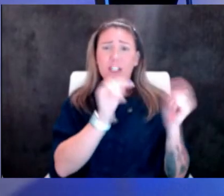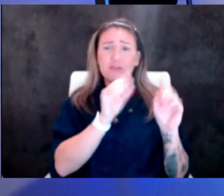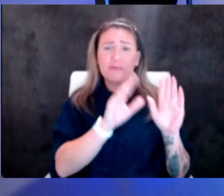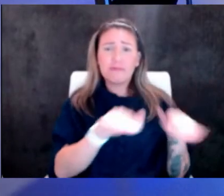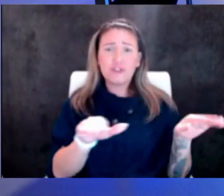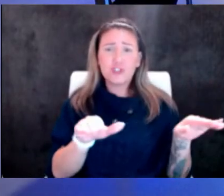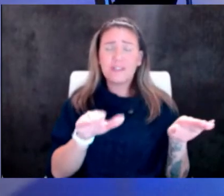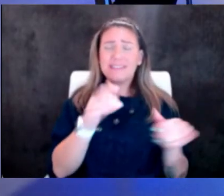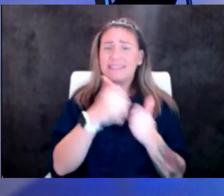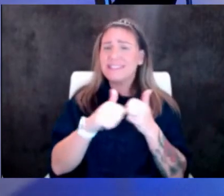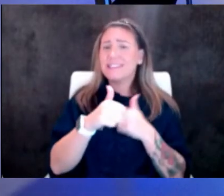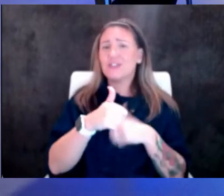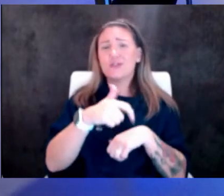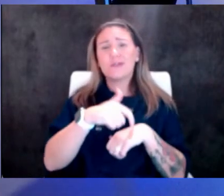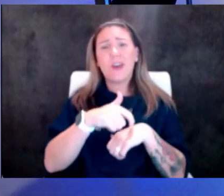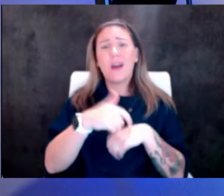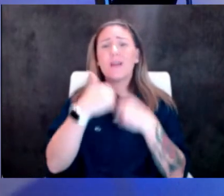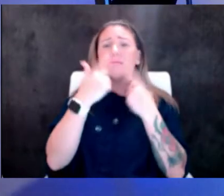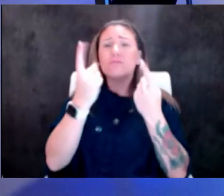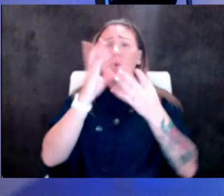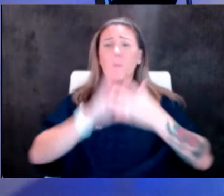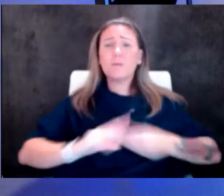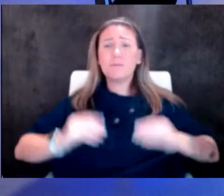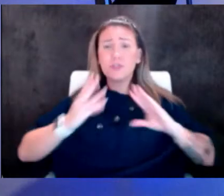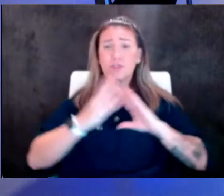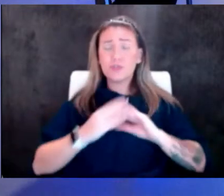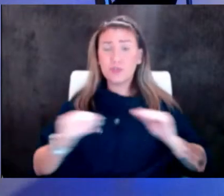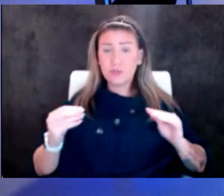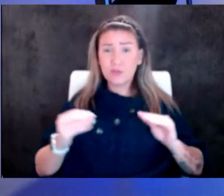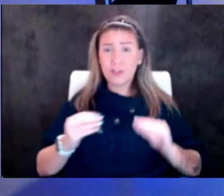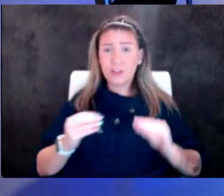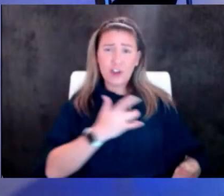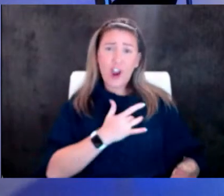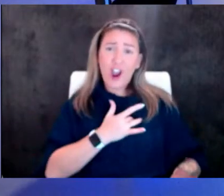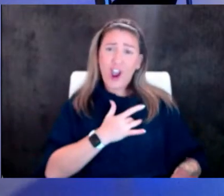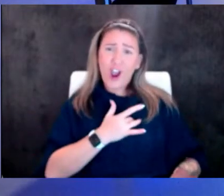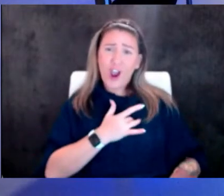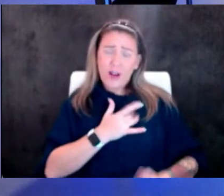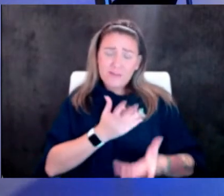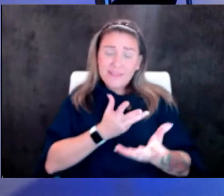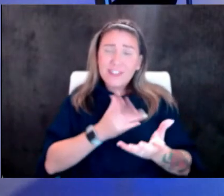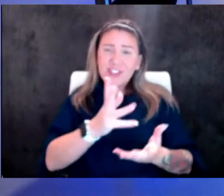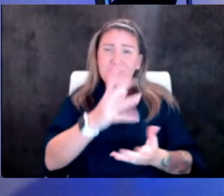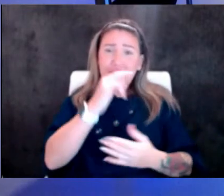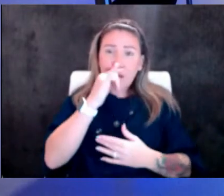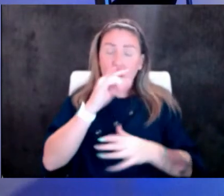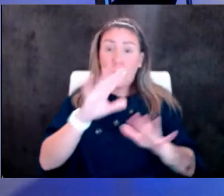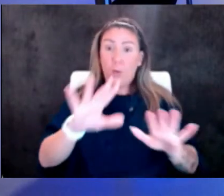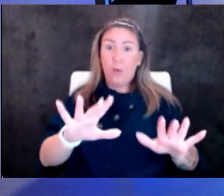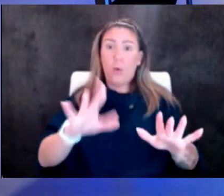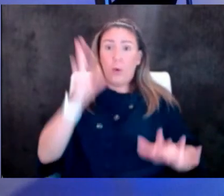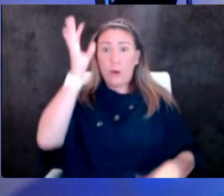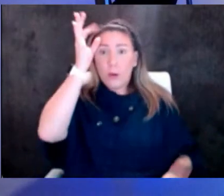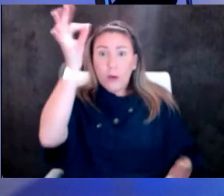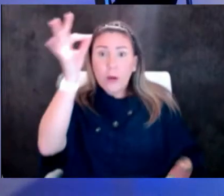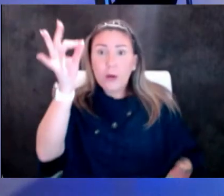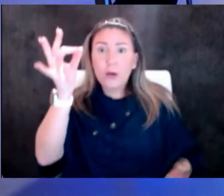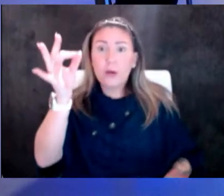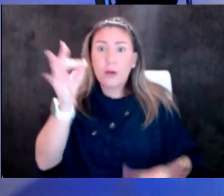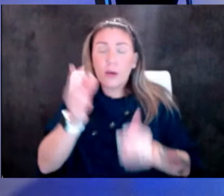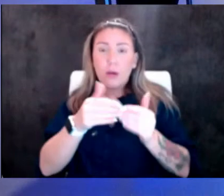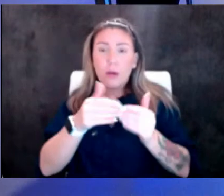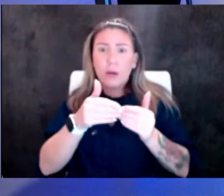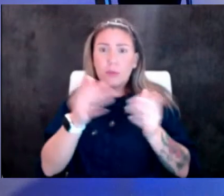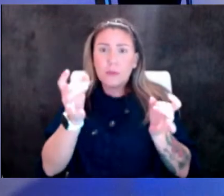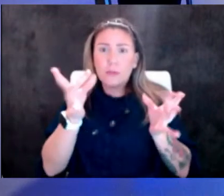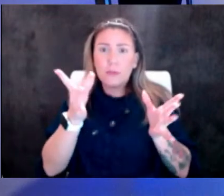story, in my heart, when you're with your child and you think, that was a near miss, man, how